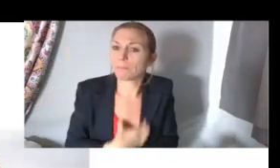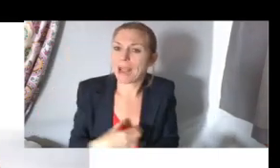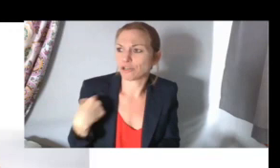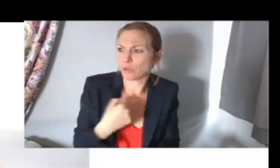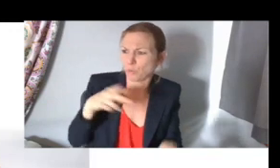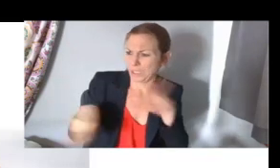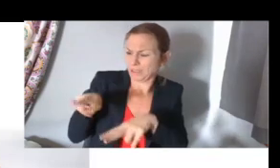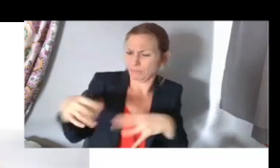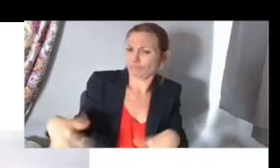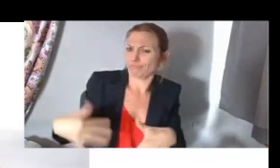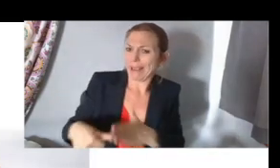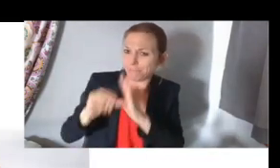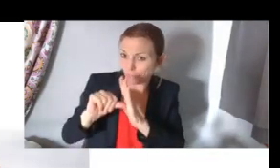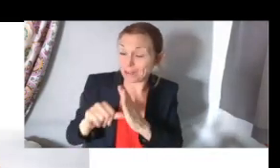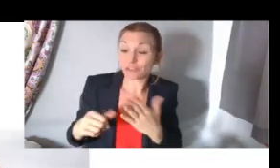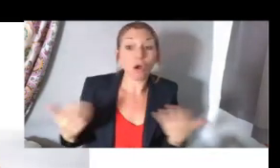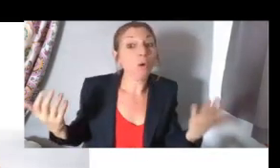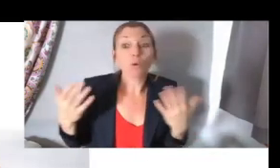our wonderful speakers. Thank you.